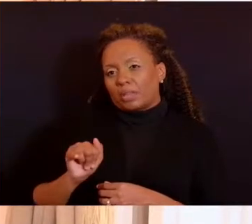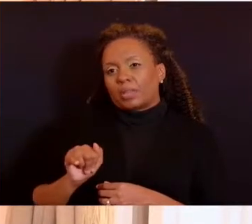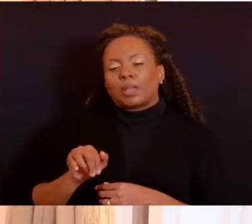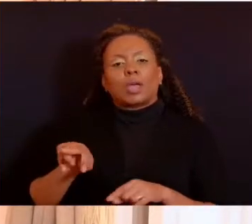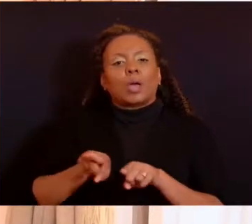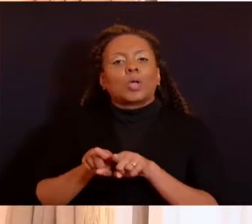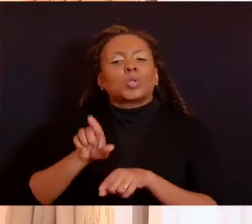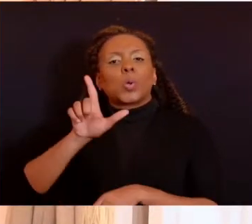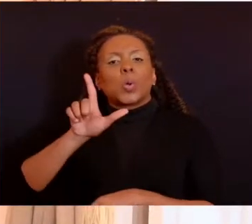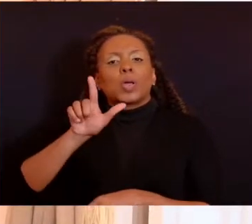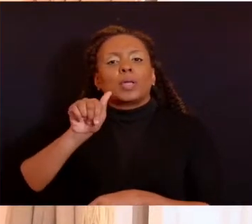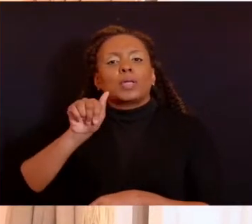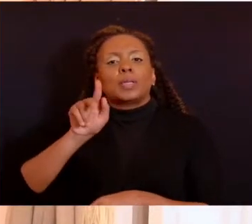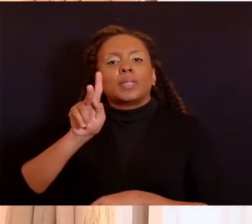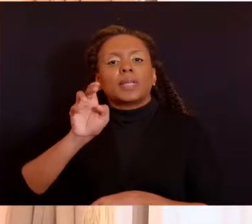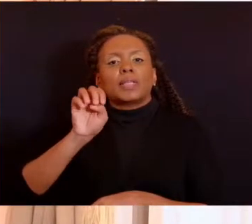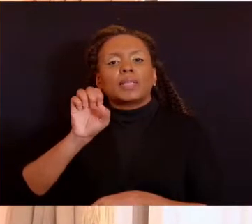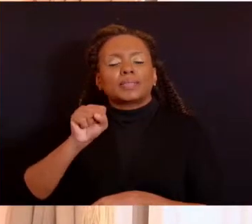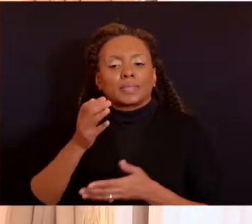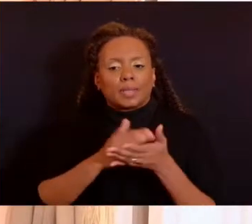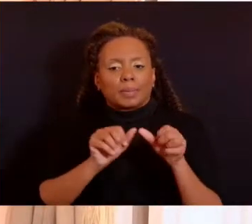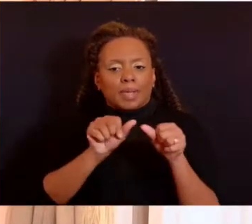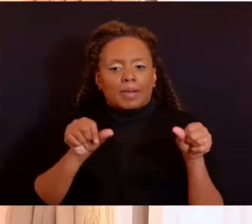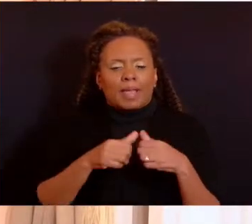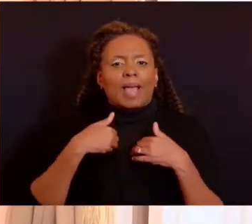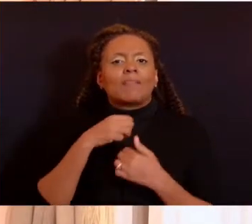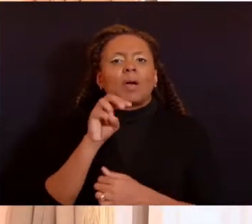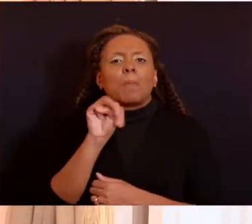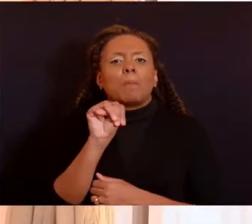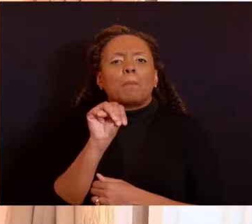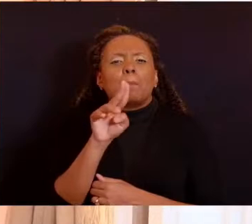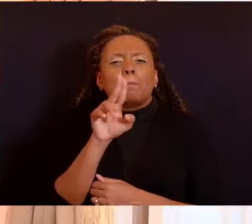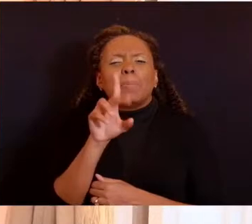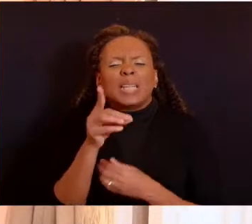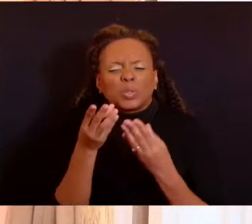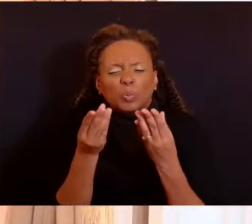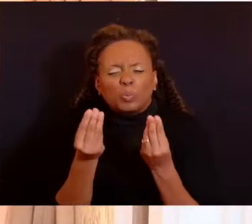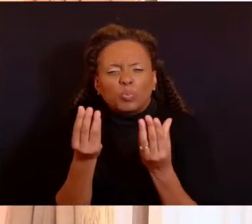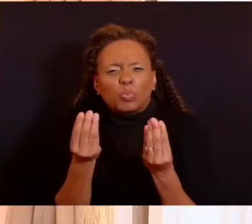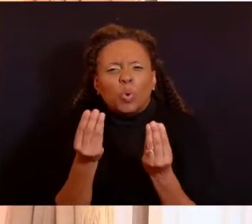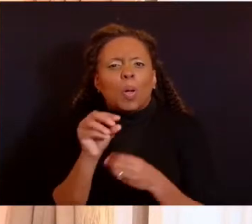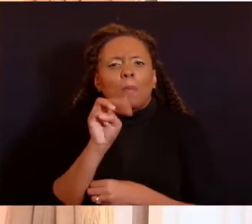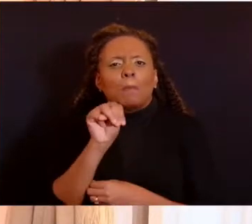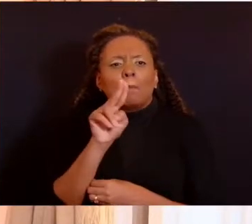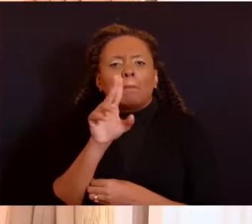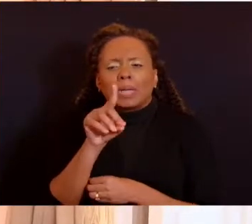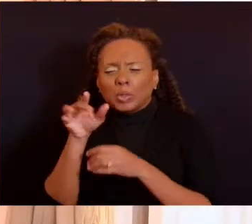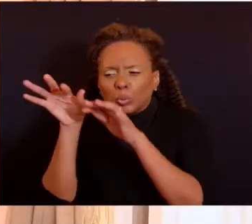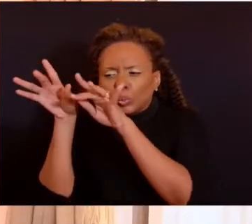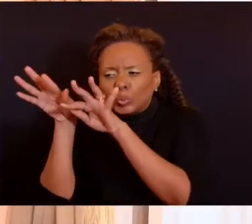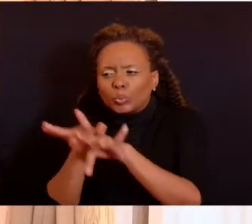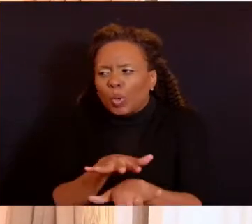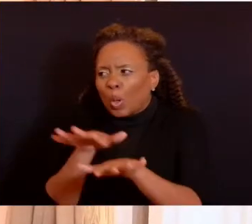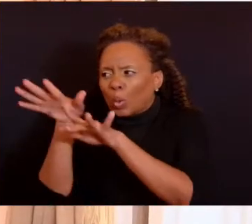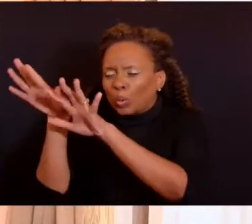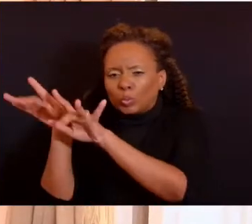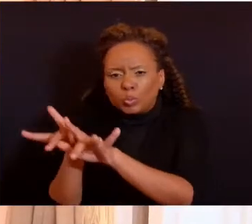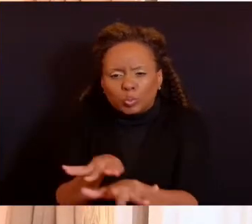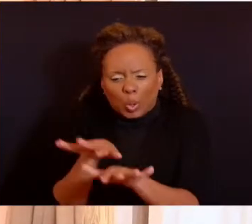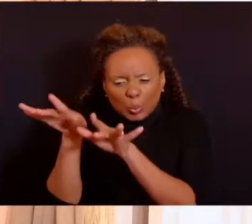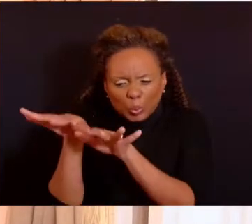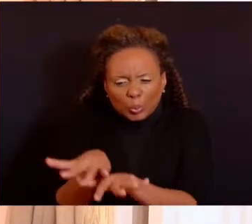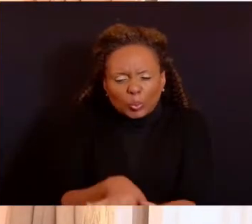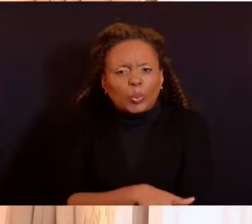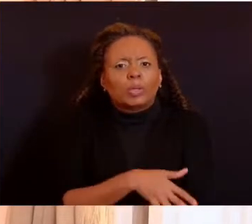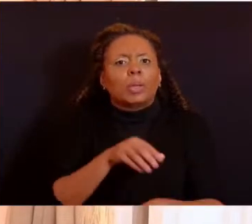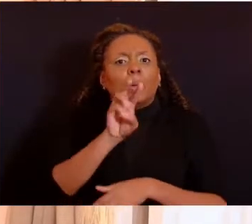can assure you that, believe you me, as we moved across the country, there were clear areas where there were levels of mudslide and